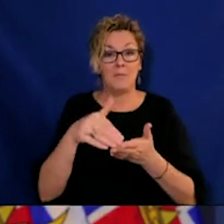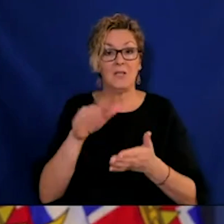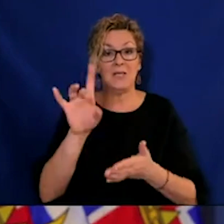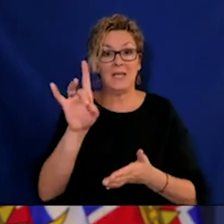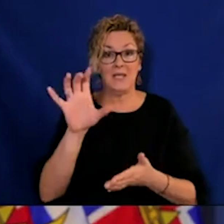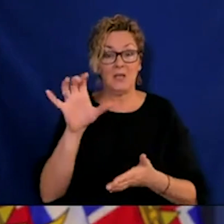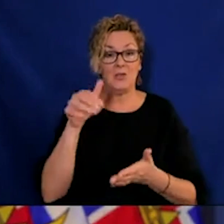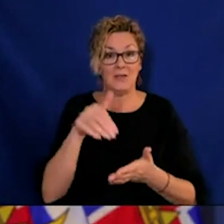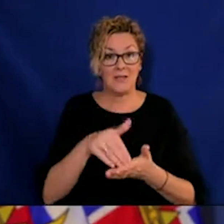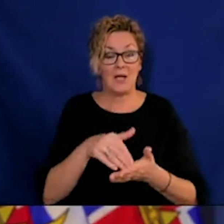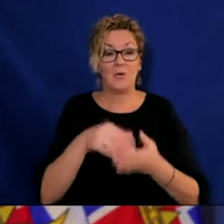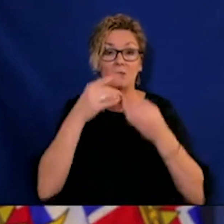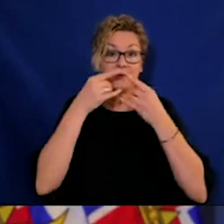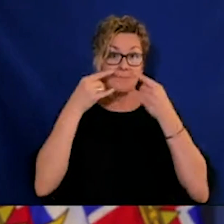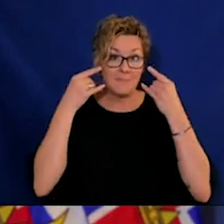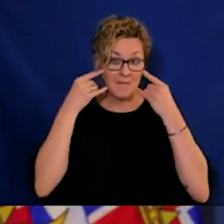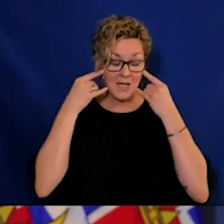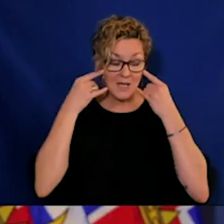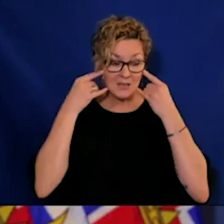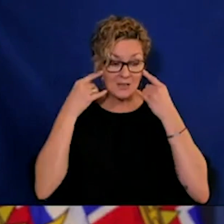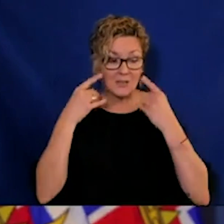1,863,000 surgical or procedure masks,